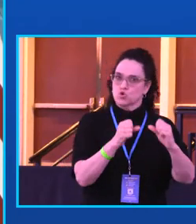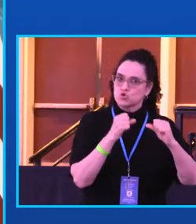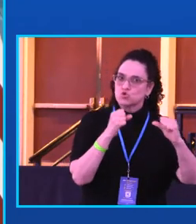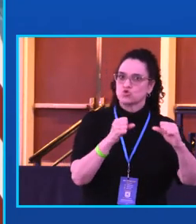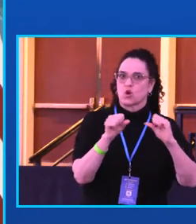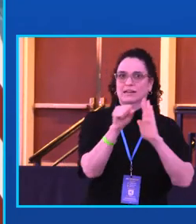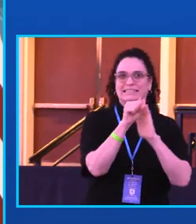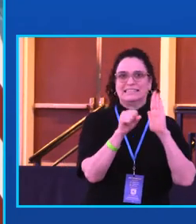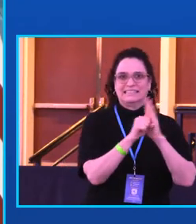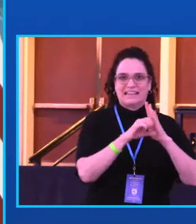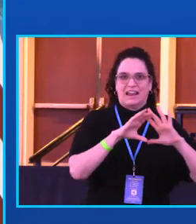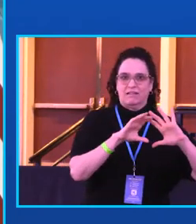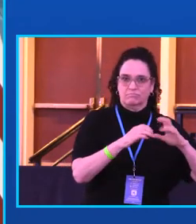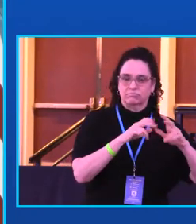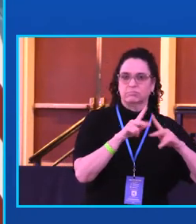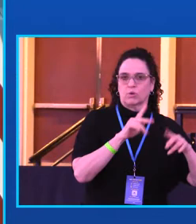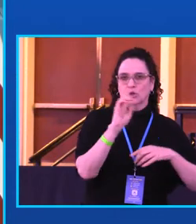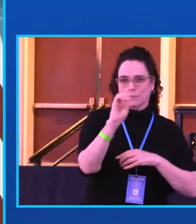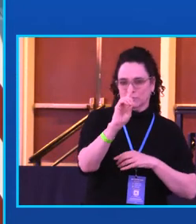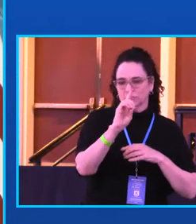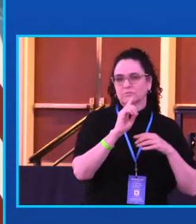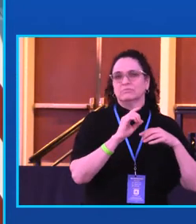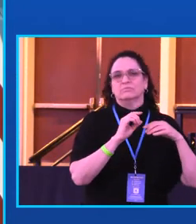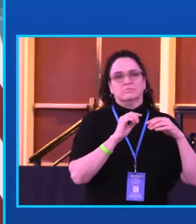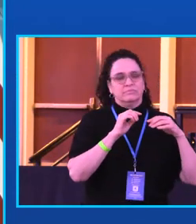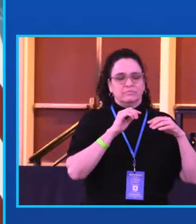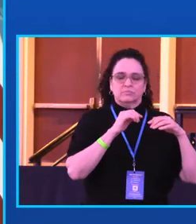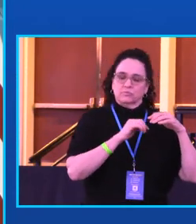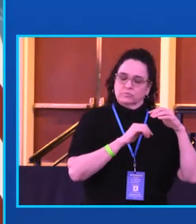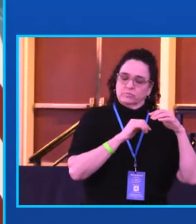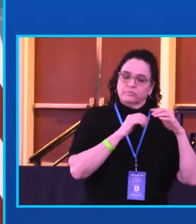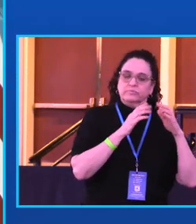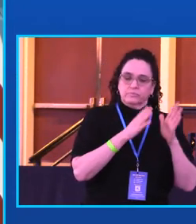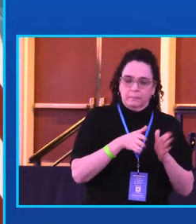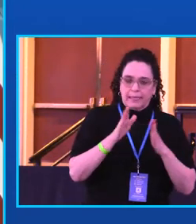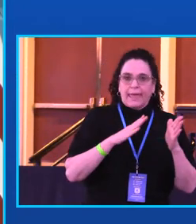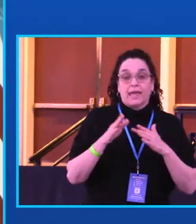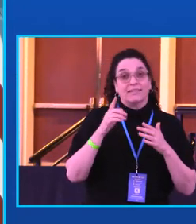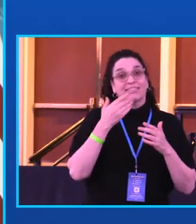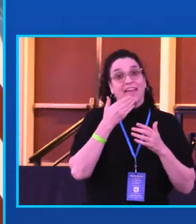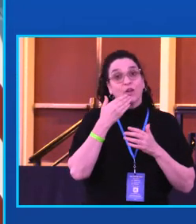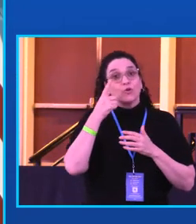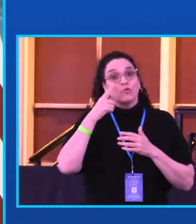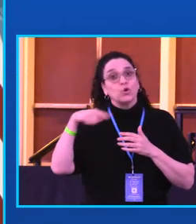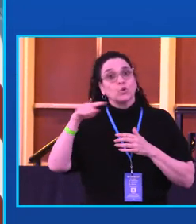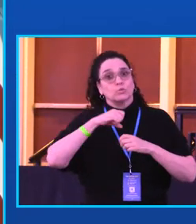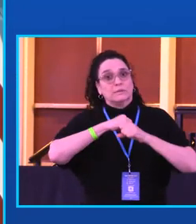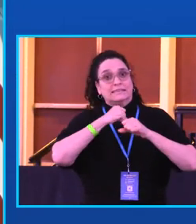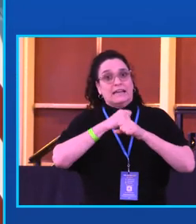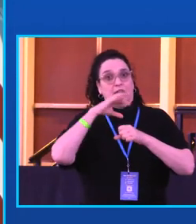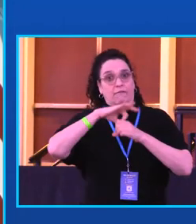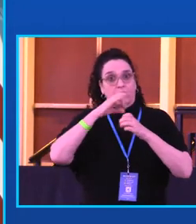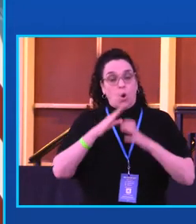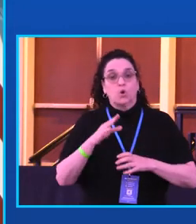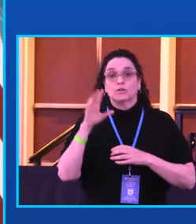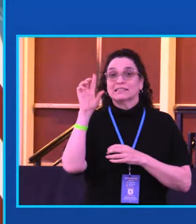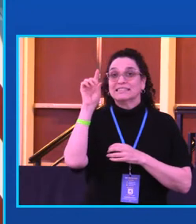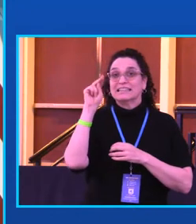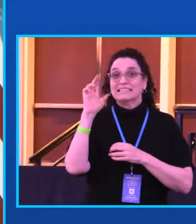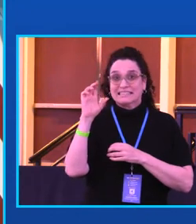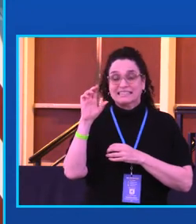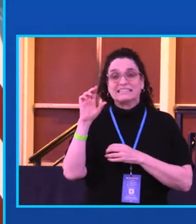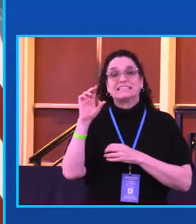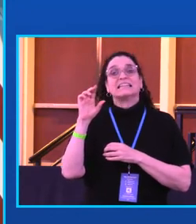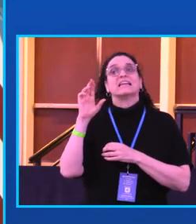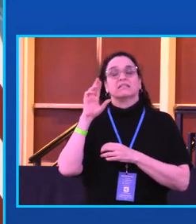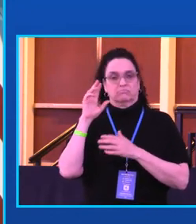infrastructure, and protecting voters. Last summer, I was proud to announce that the DNC would invest $25